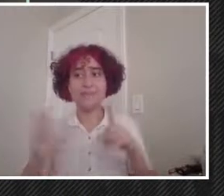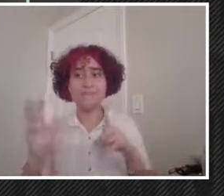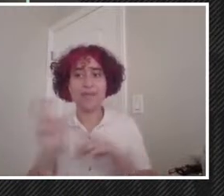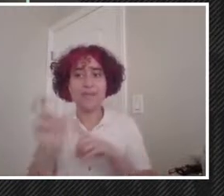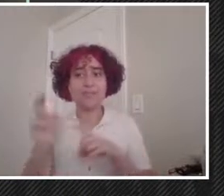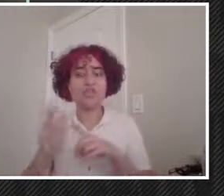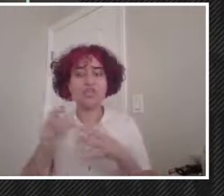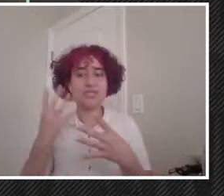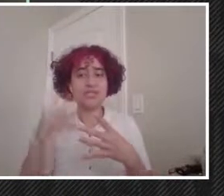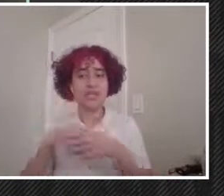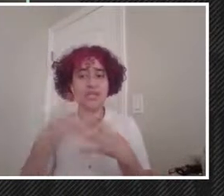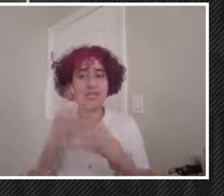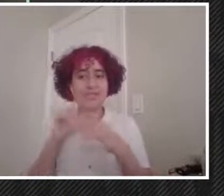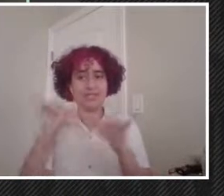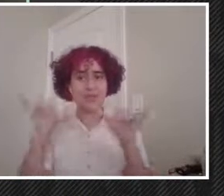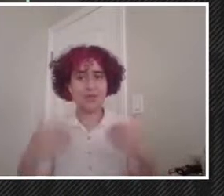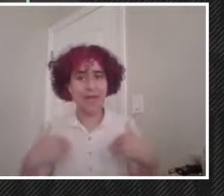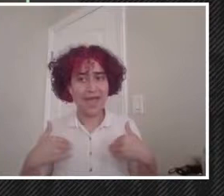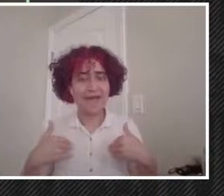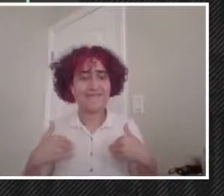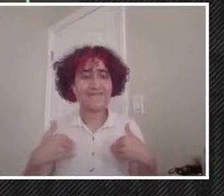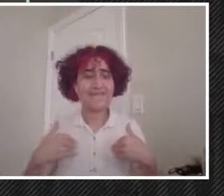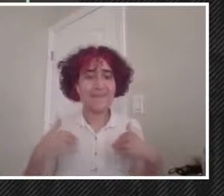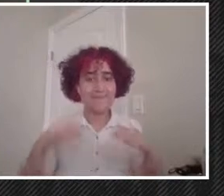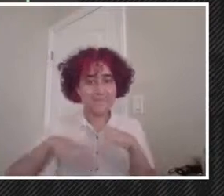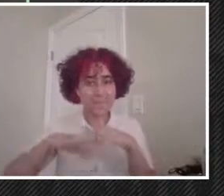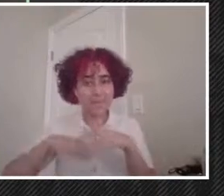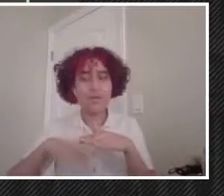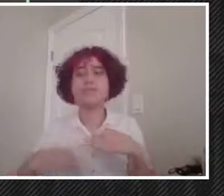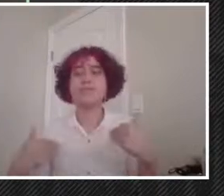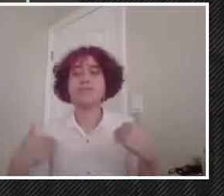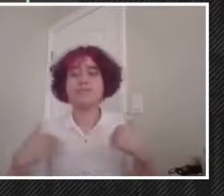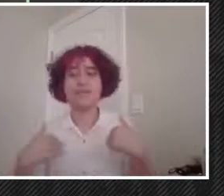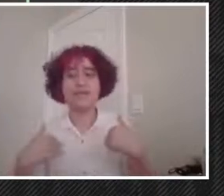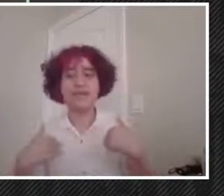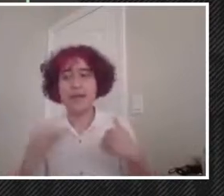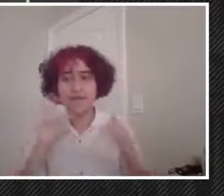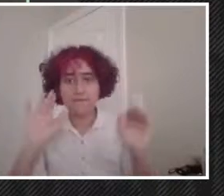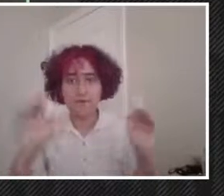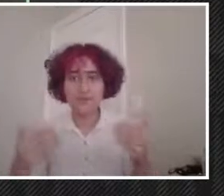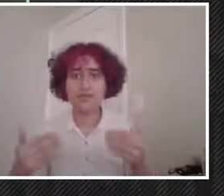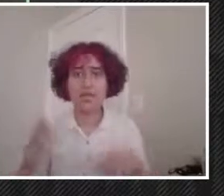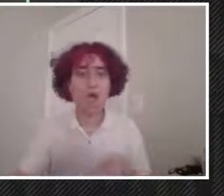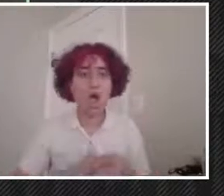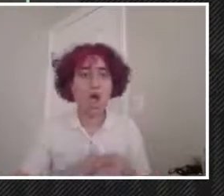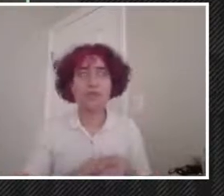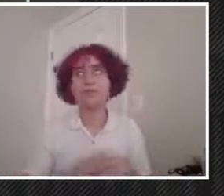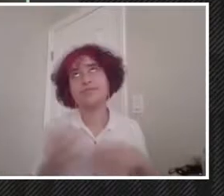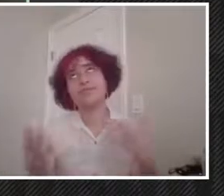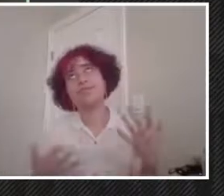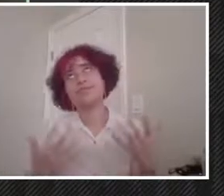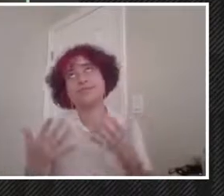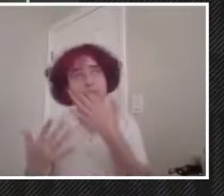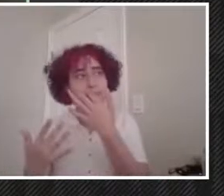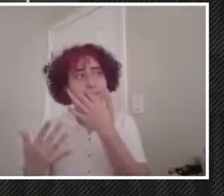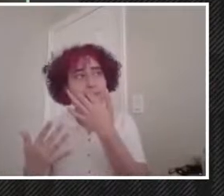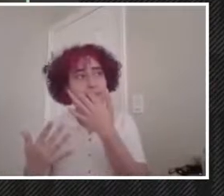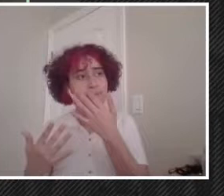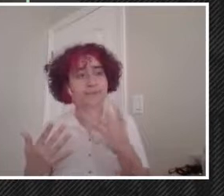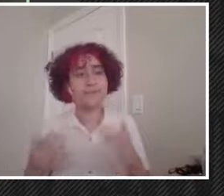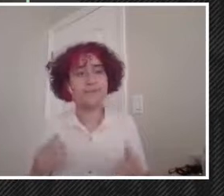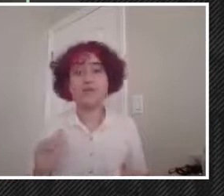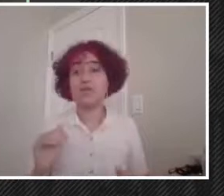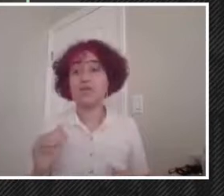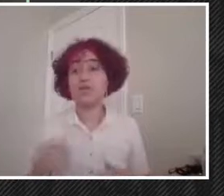mandatory minimums, right? Ending truth and sentencing provisions, instead of just focusing on, which are great, any cash bail and ban the box.